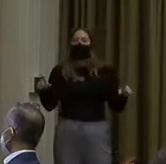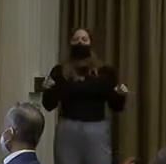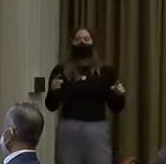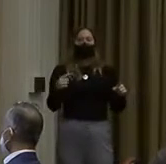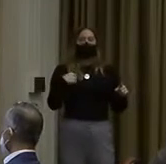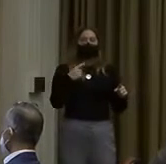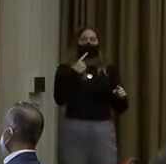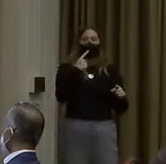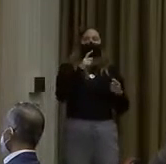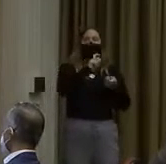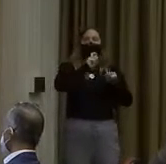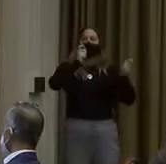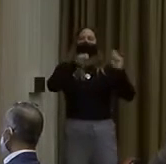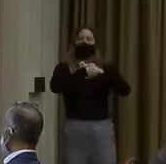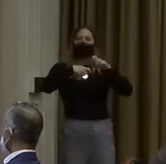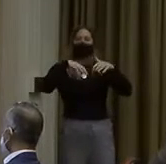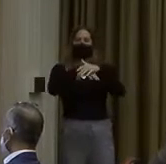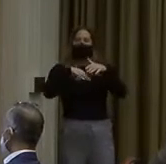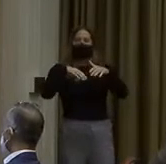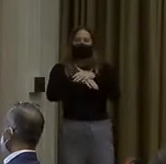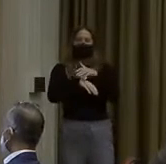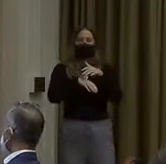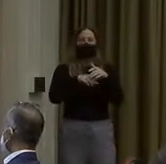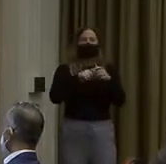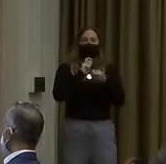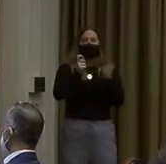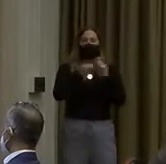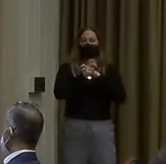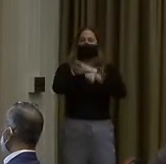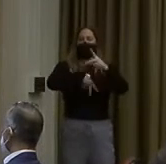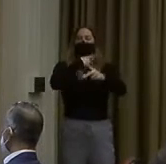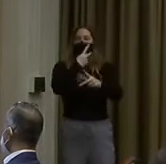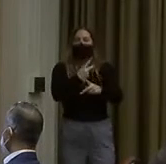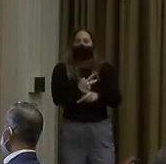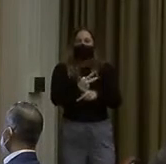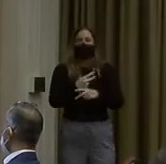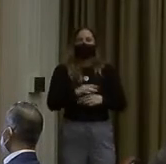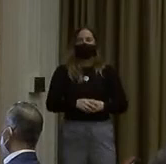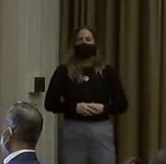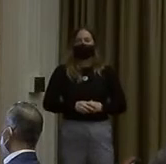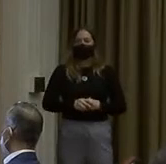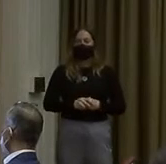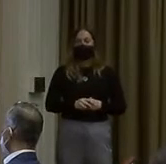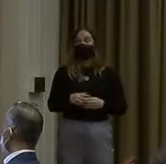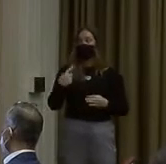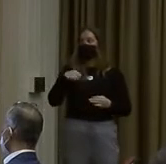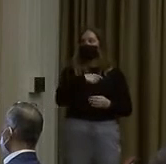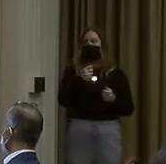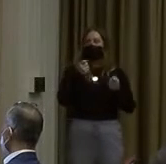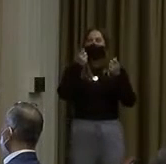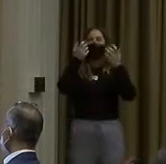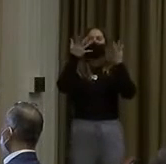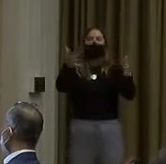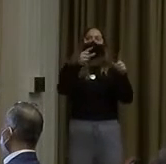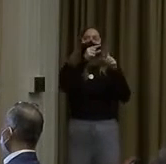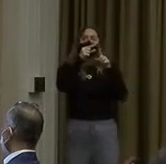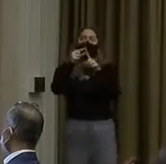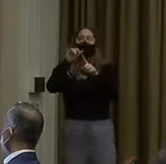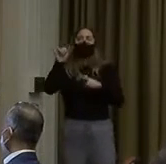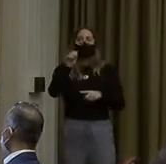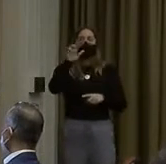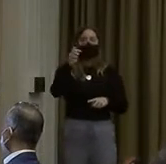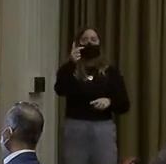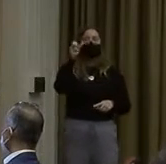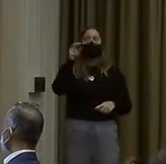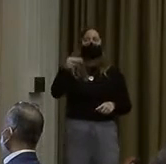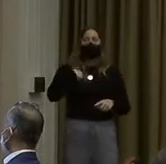words that are understandable to the communities you're trying to serve. We do that a lot, you know, in our field. We use so much jargon, so many acronyms, and I